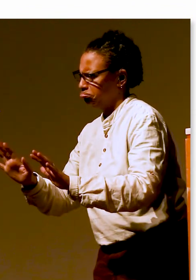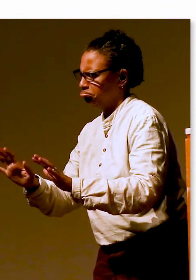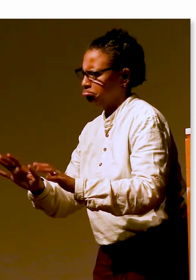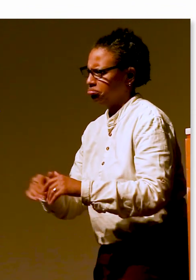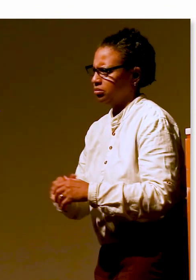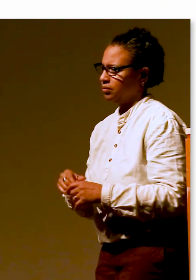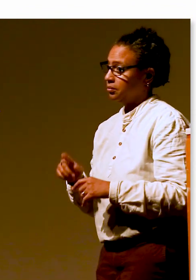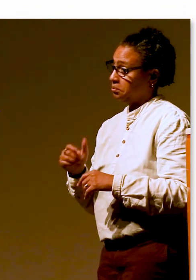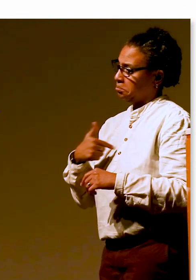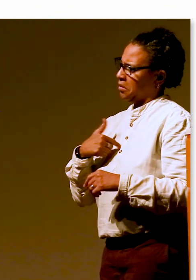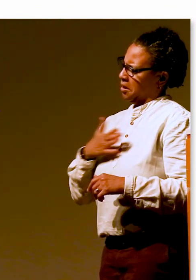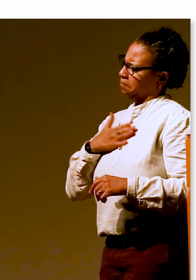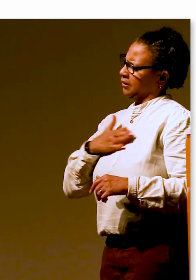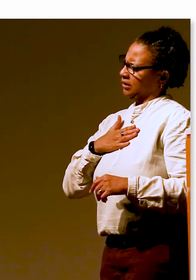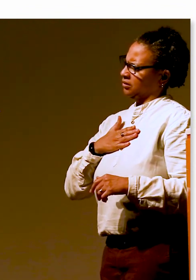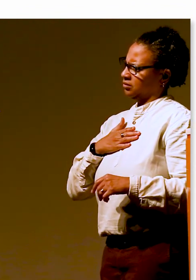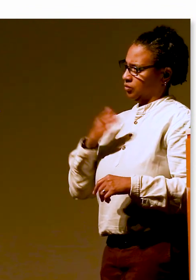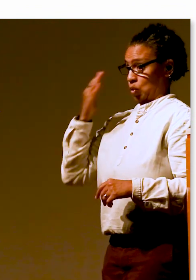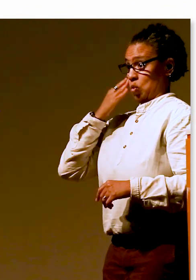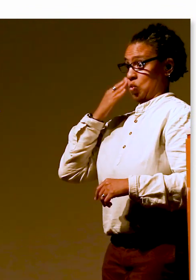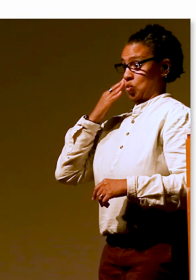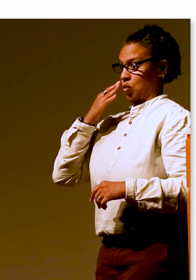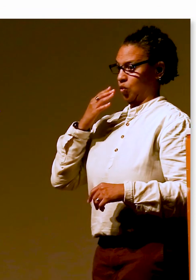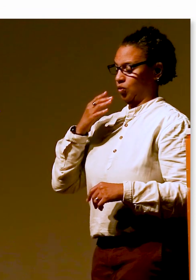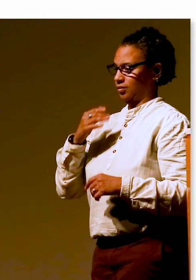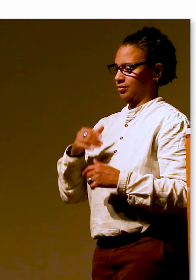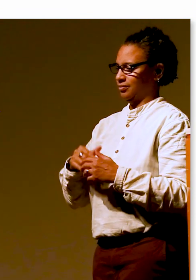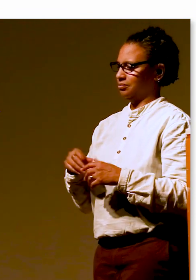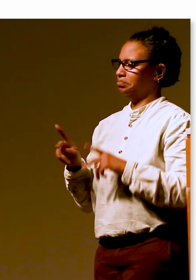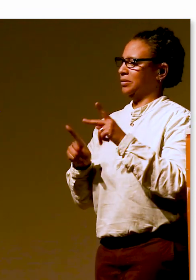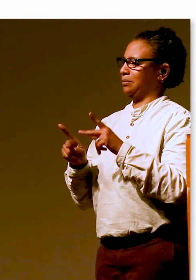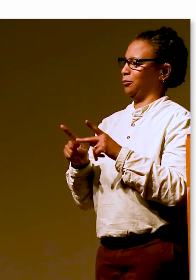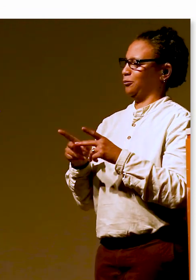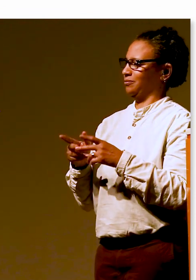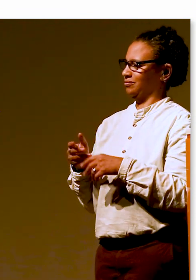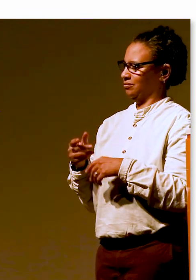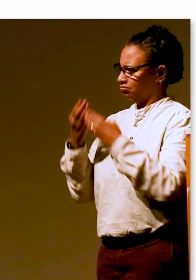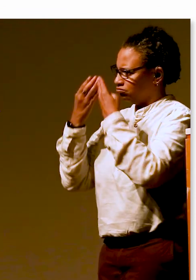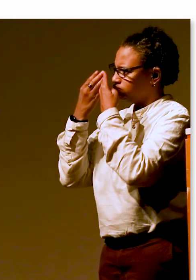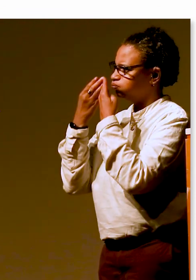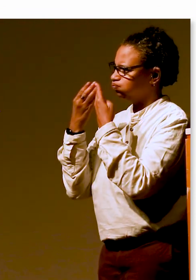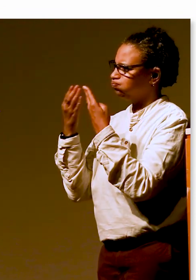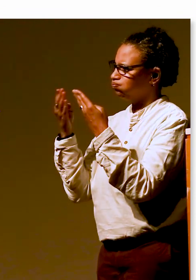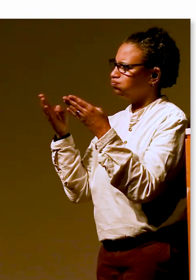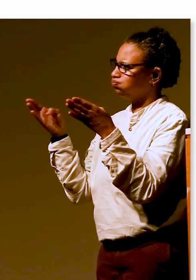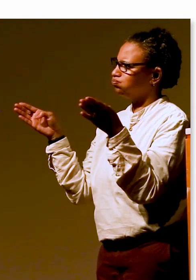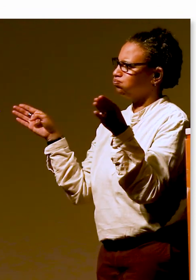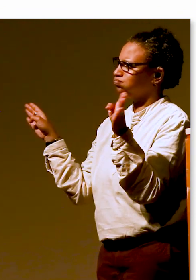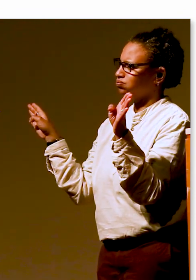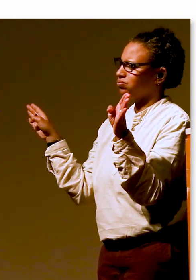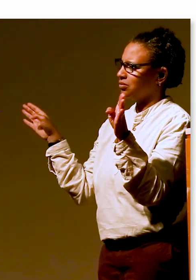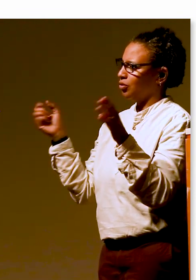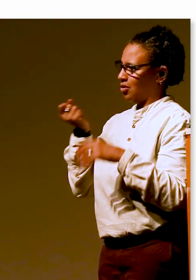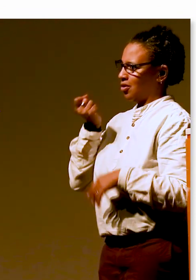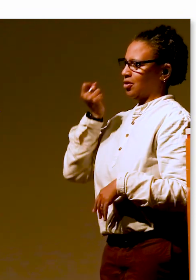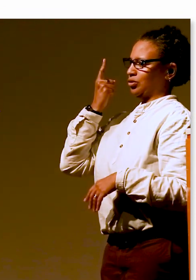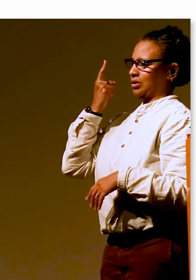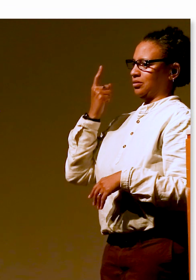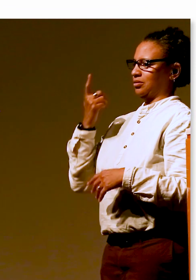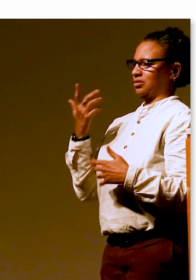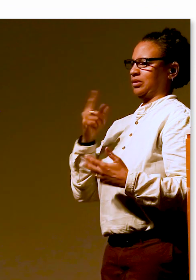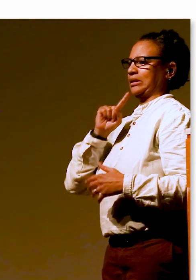so happy to know that there are people who are expanding the understanding of what serious